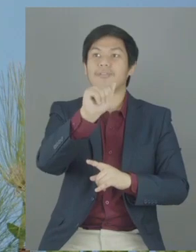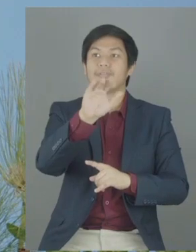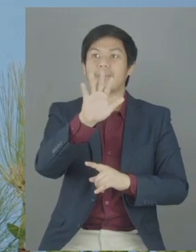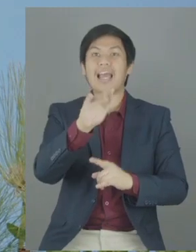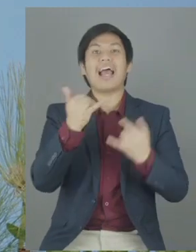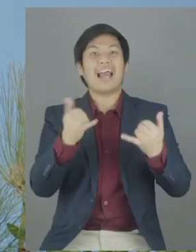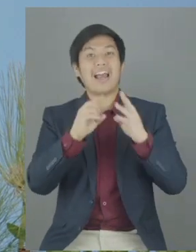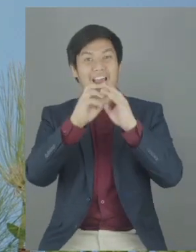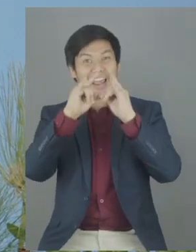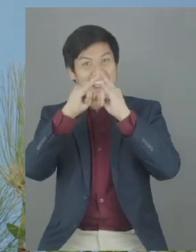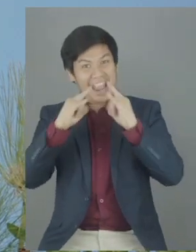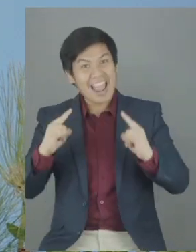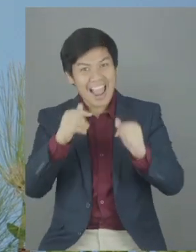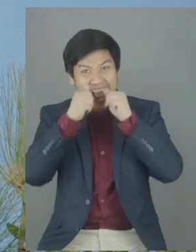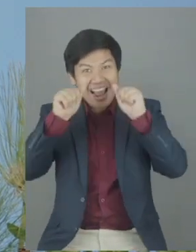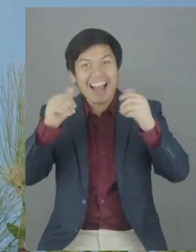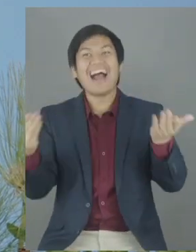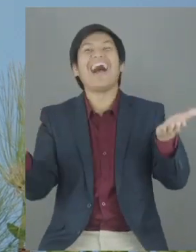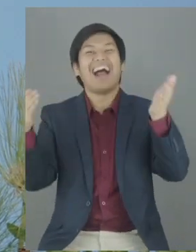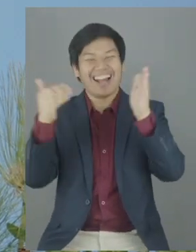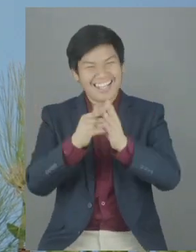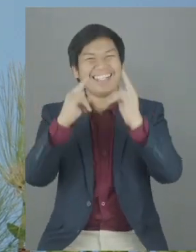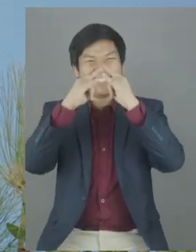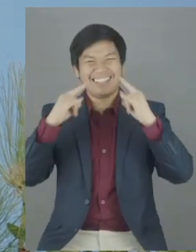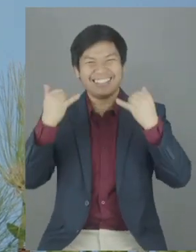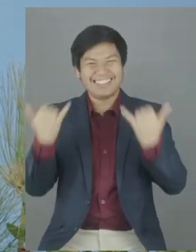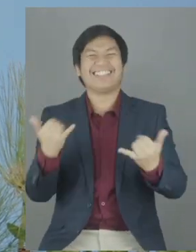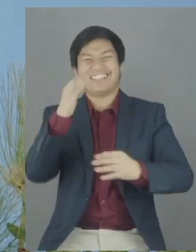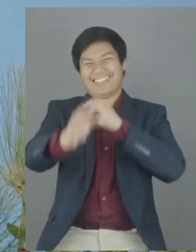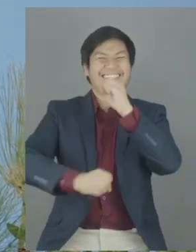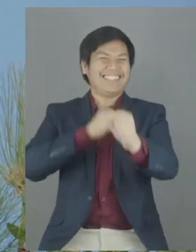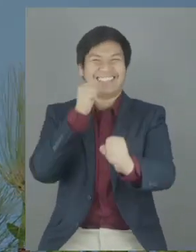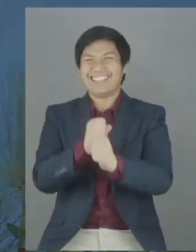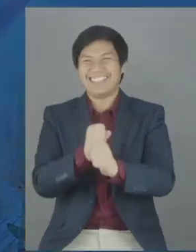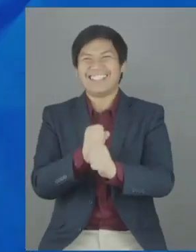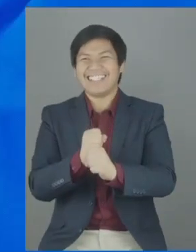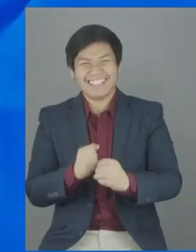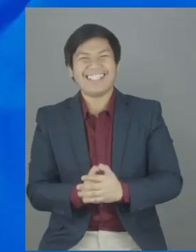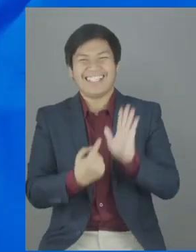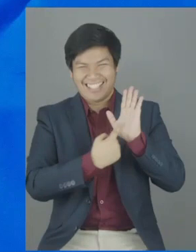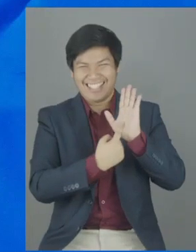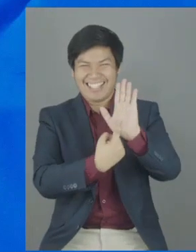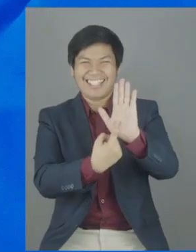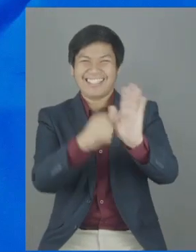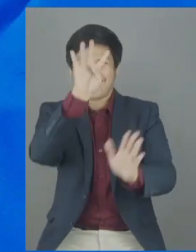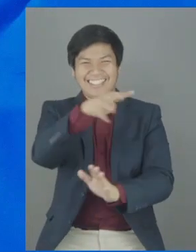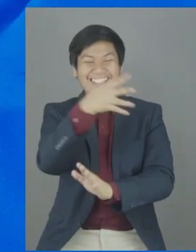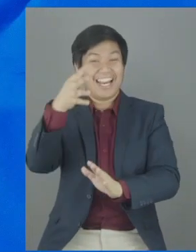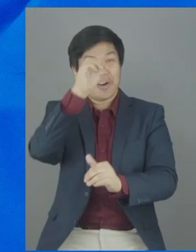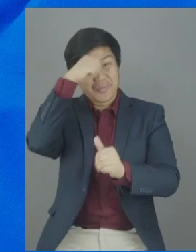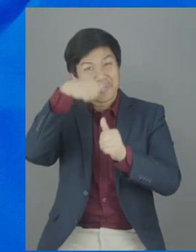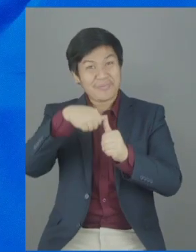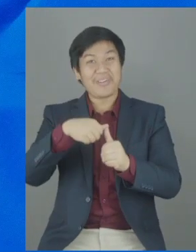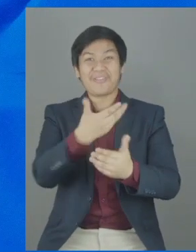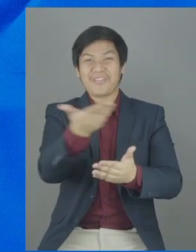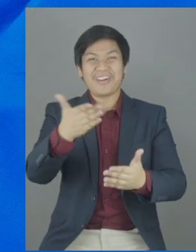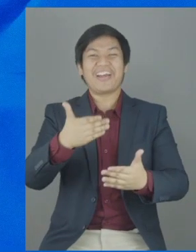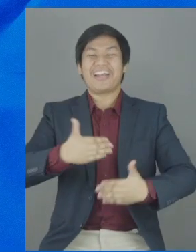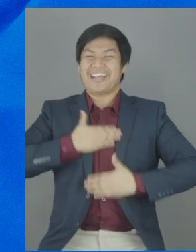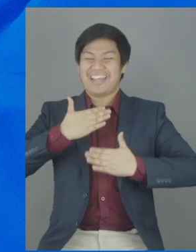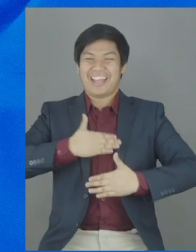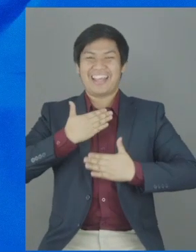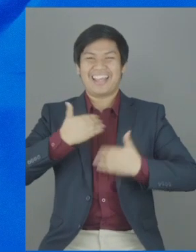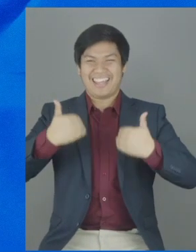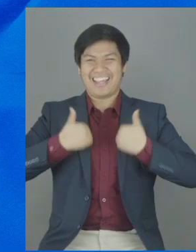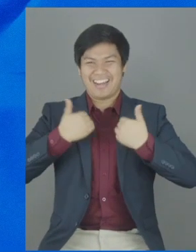camp, we again have camps this year. So the dates will be flashed, save the date. And also, if